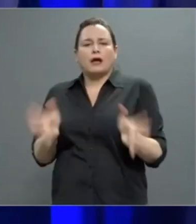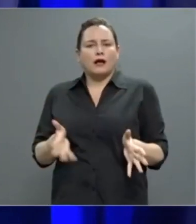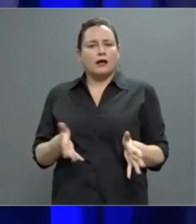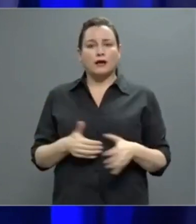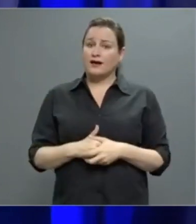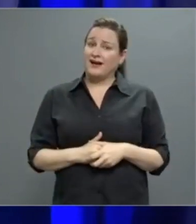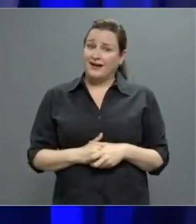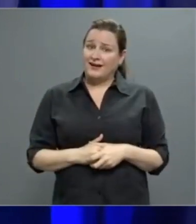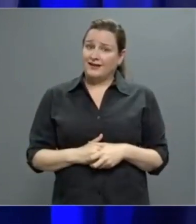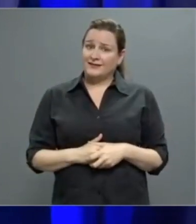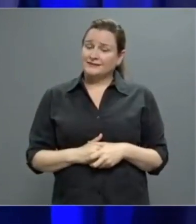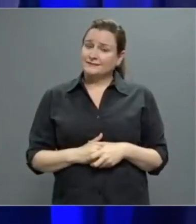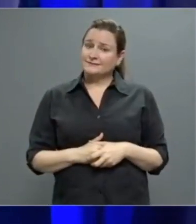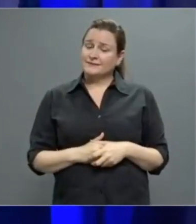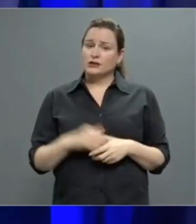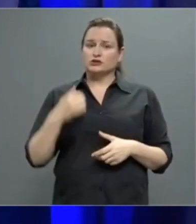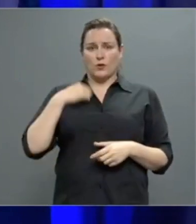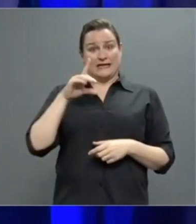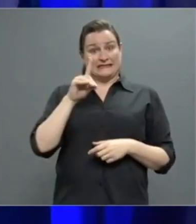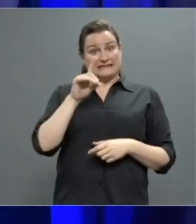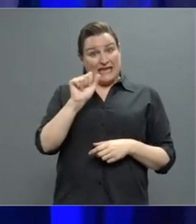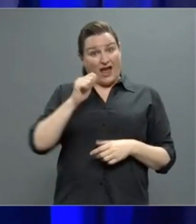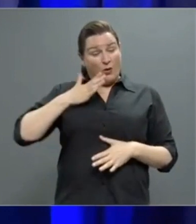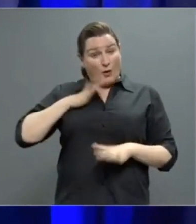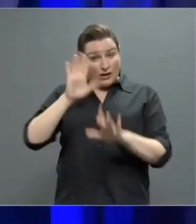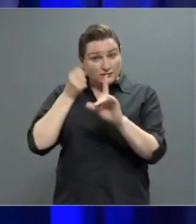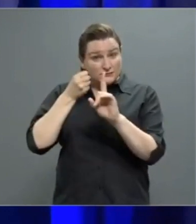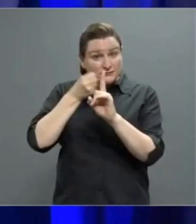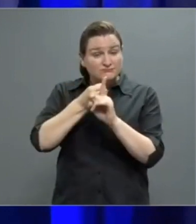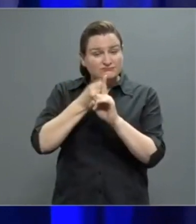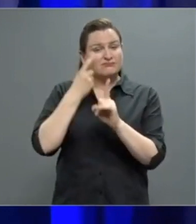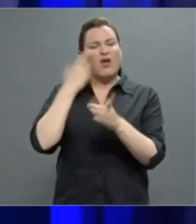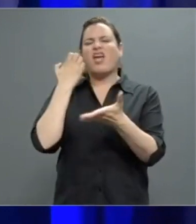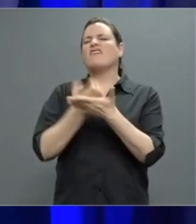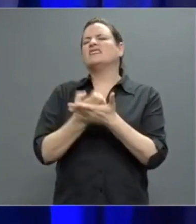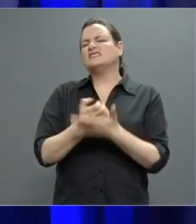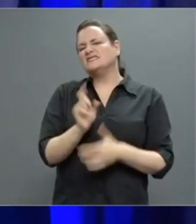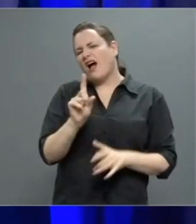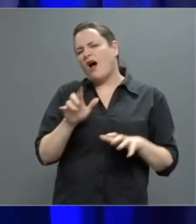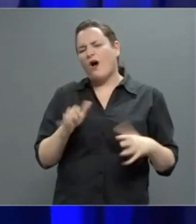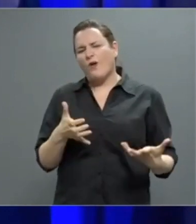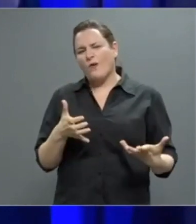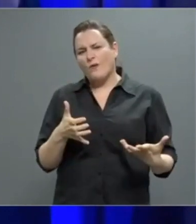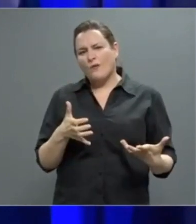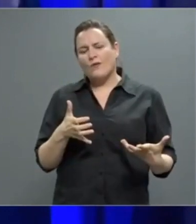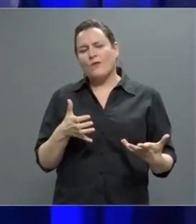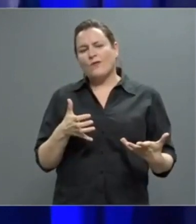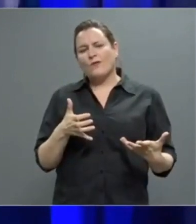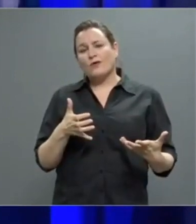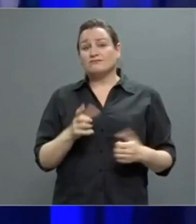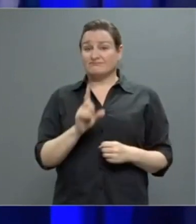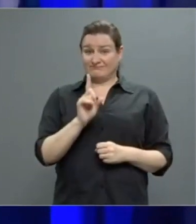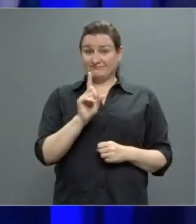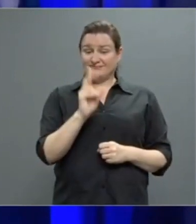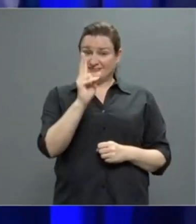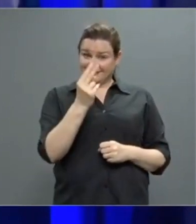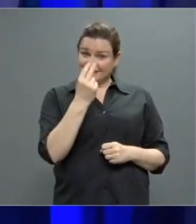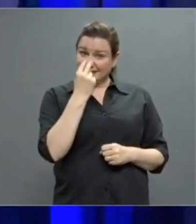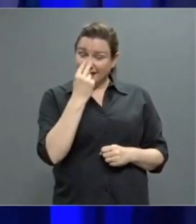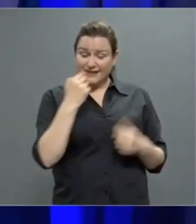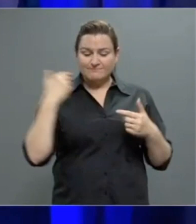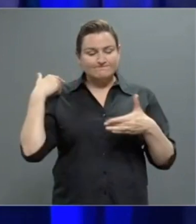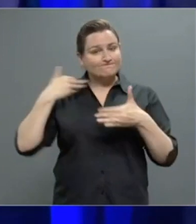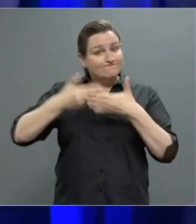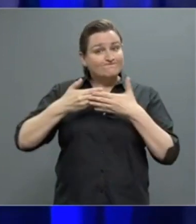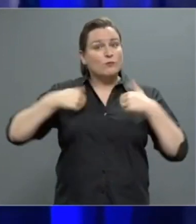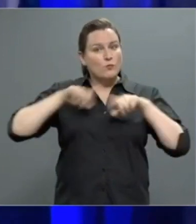this reinvigorated DA is to fighting on the side of the people rather than the state, look no further than the way we have fought for